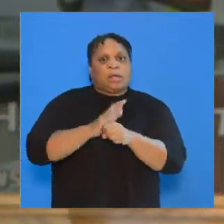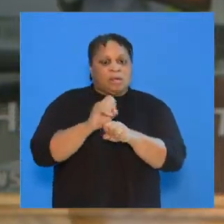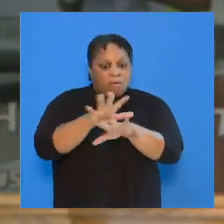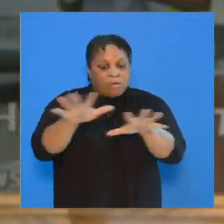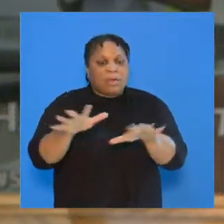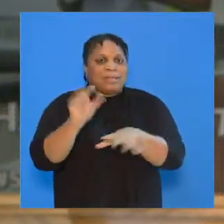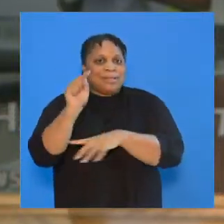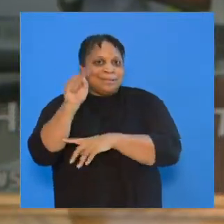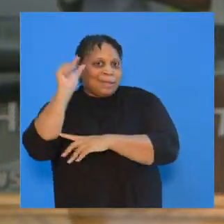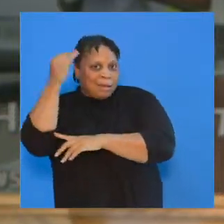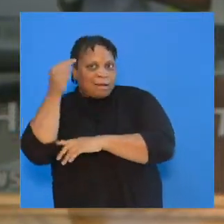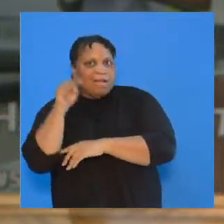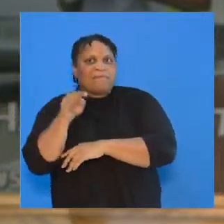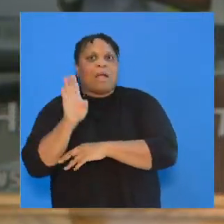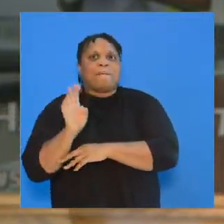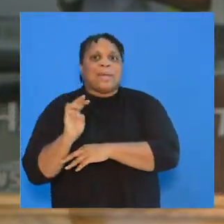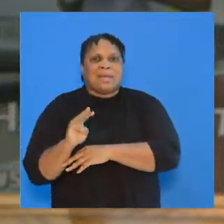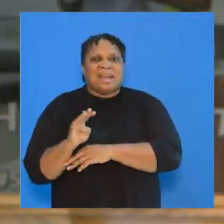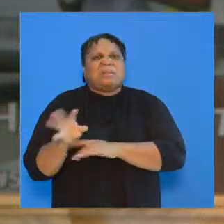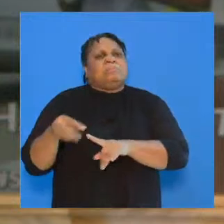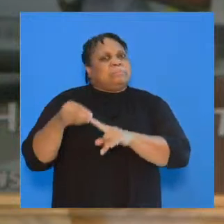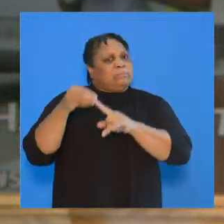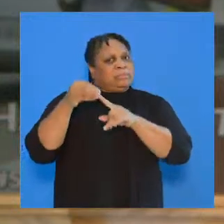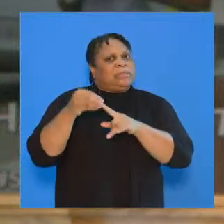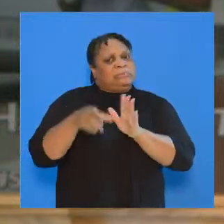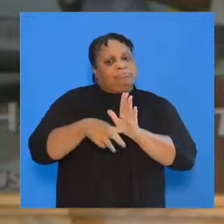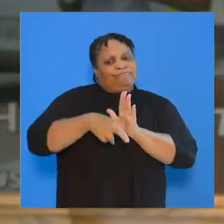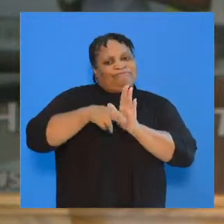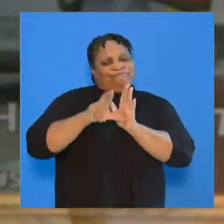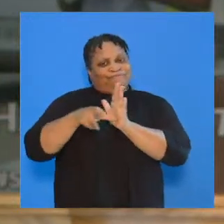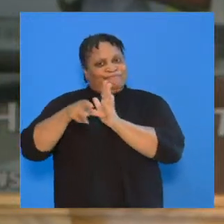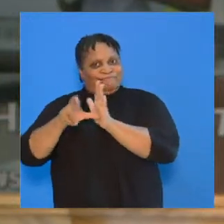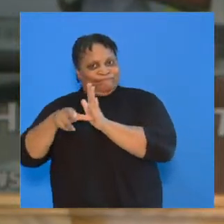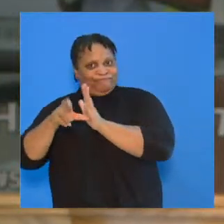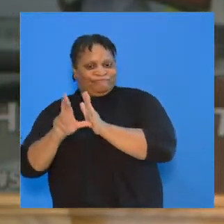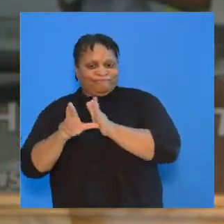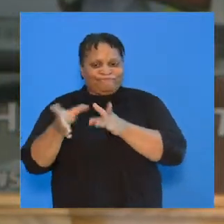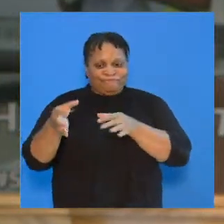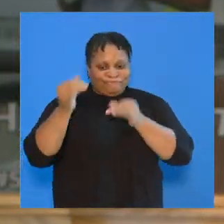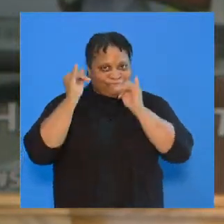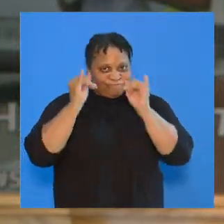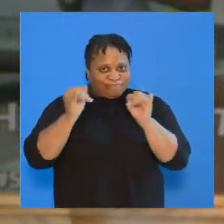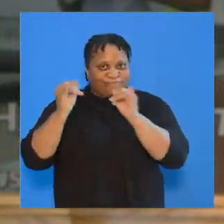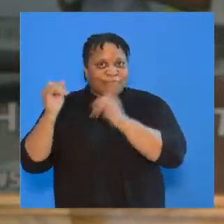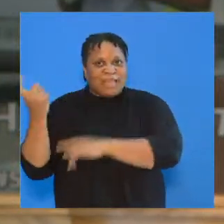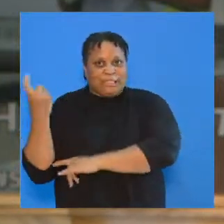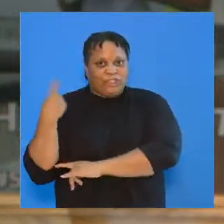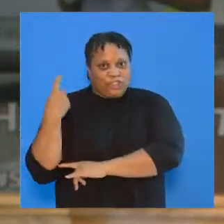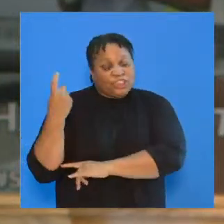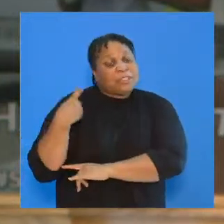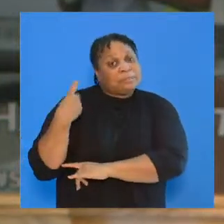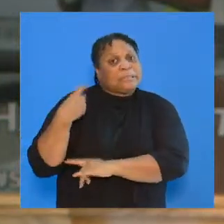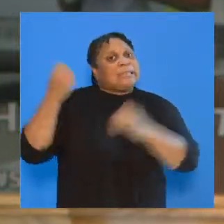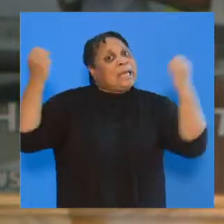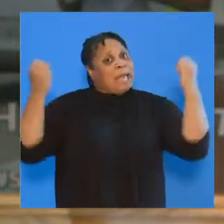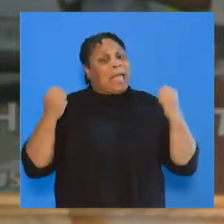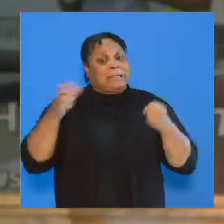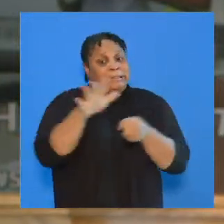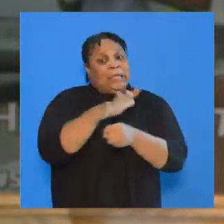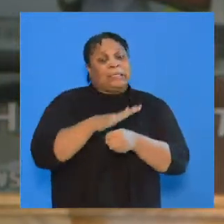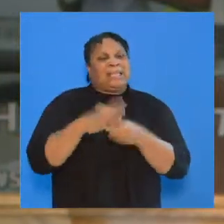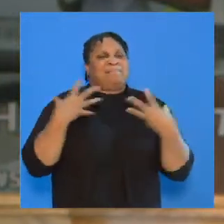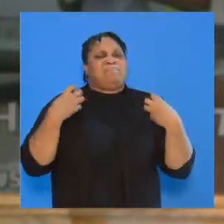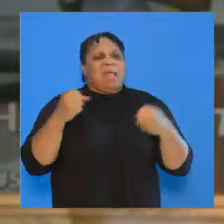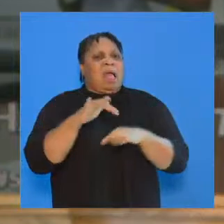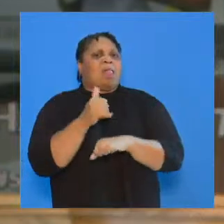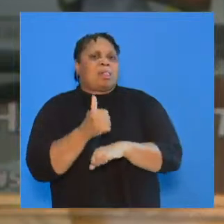coronavirus.gov.bm. In particular, I'd like to go over some of the points from the directions for gyms, exercise facilities, health